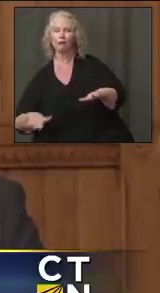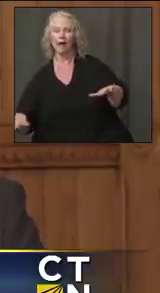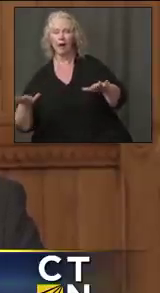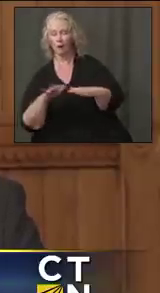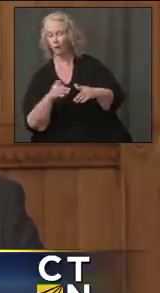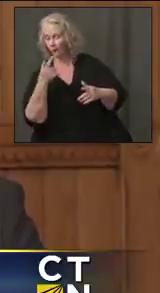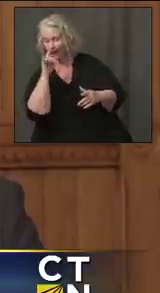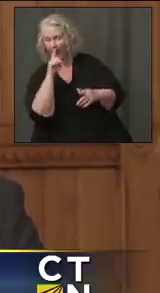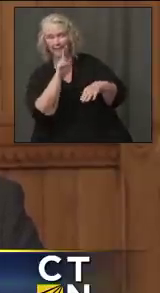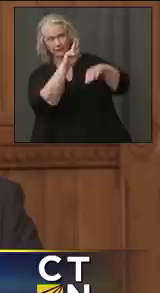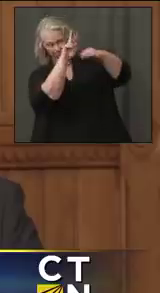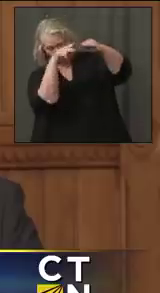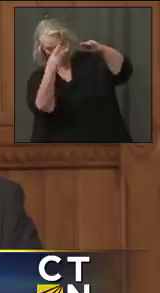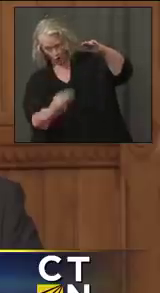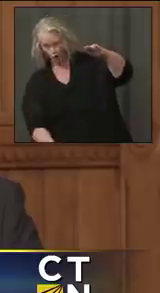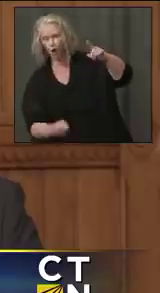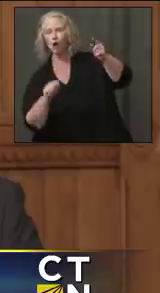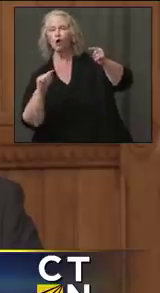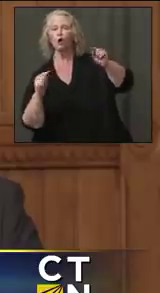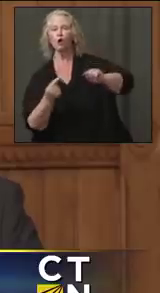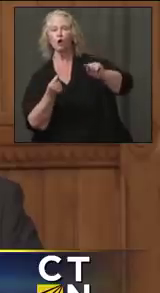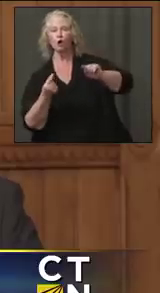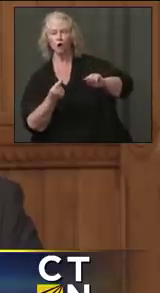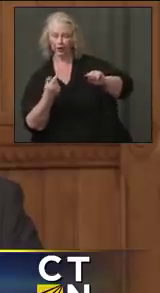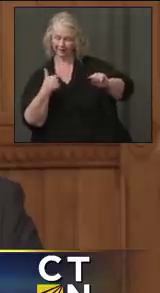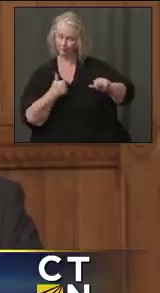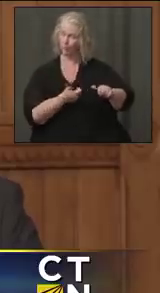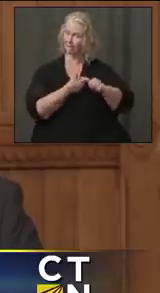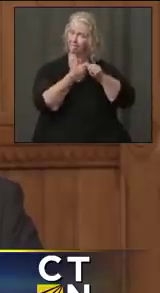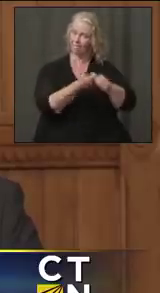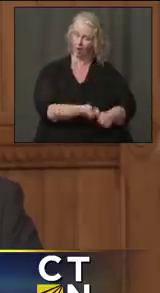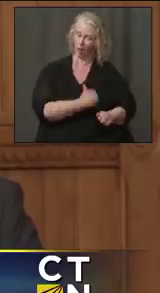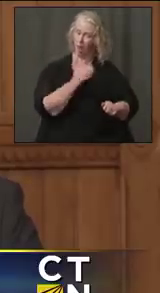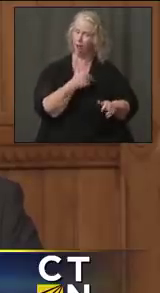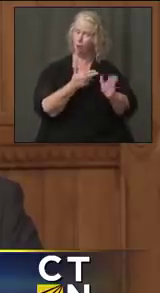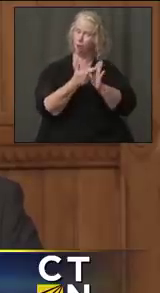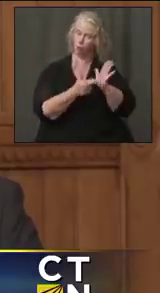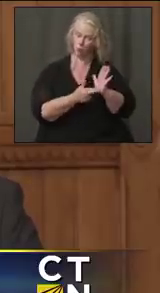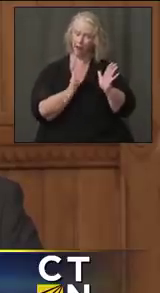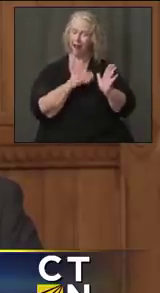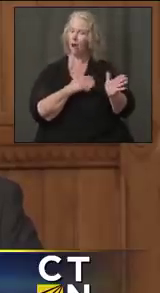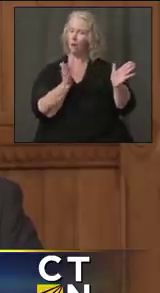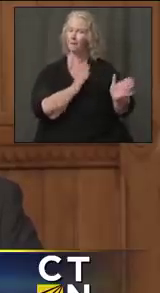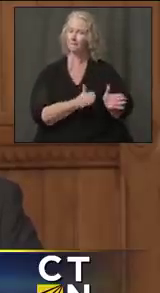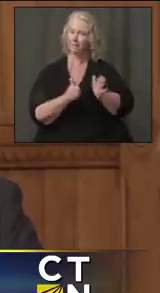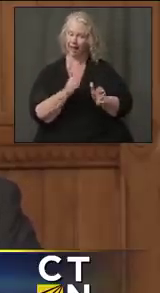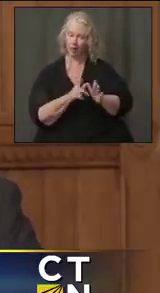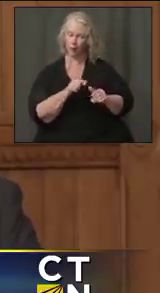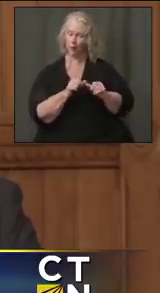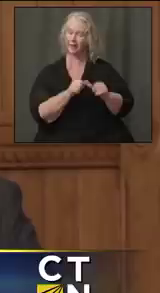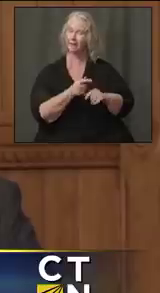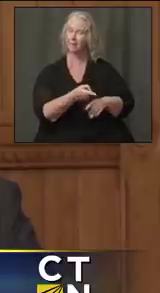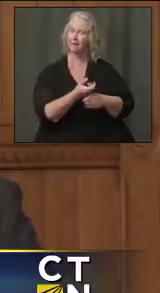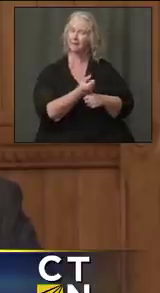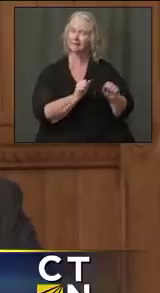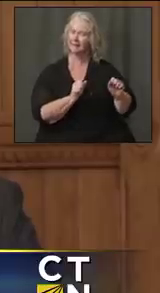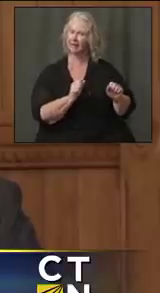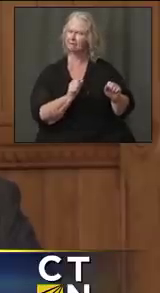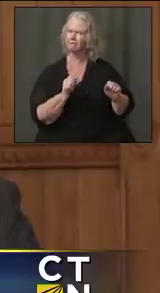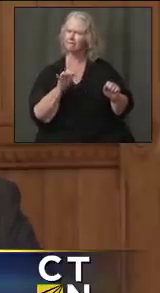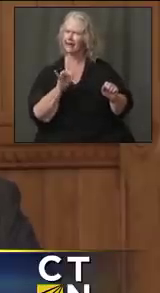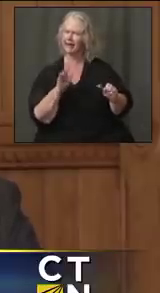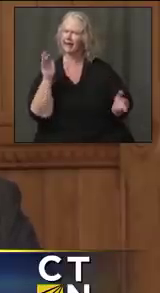where kids fell off and got hurt, and you know, as long as we're following the plans that we have to keep students safe, the risks are